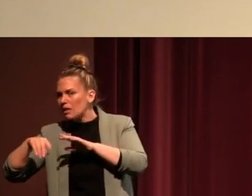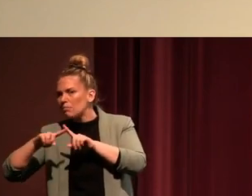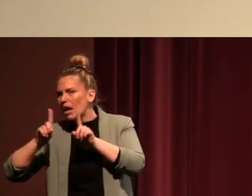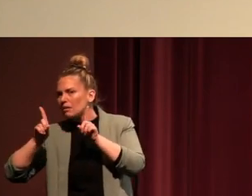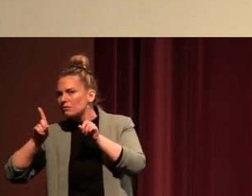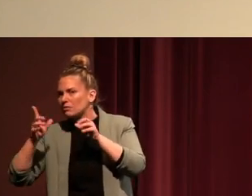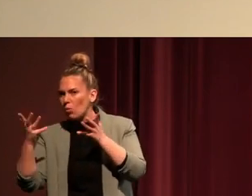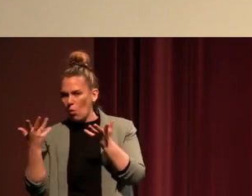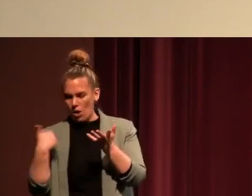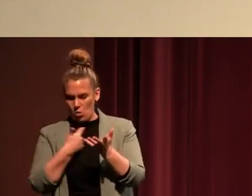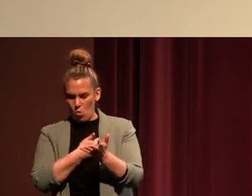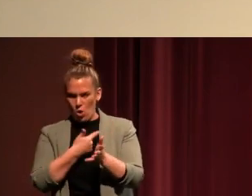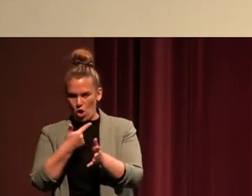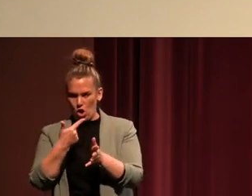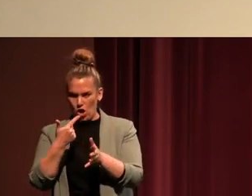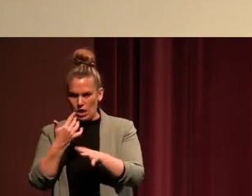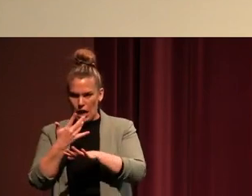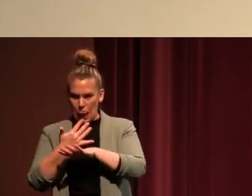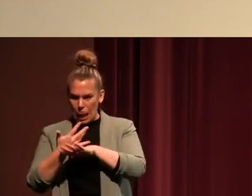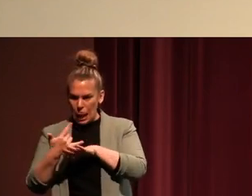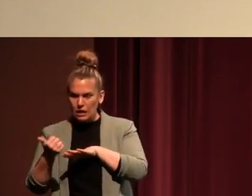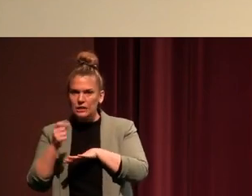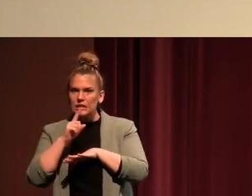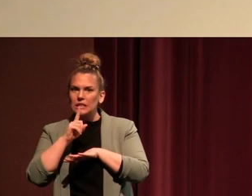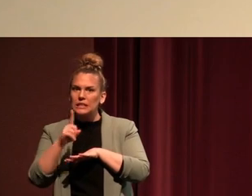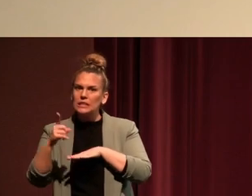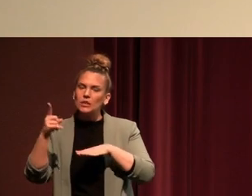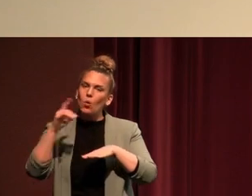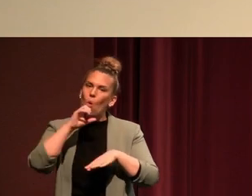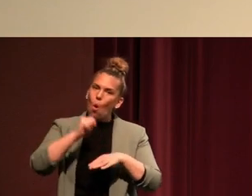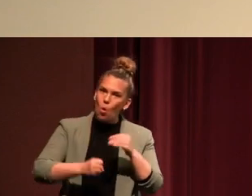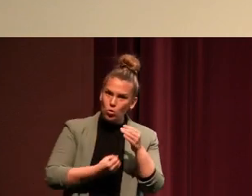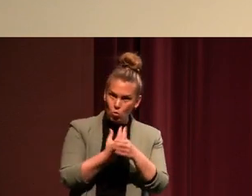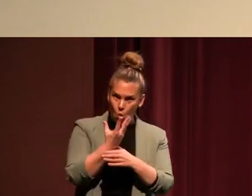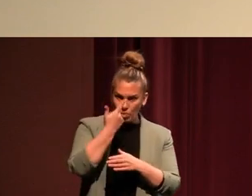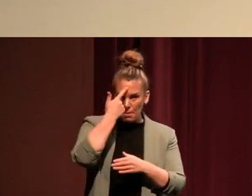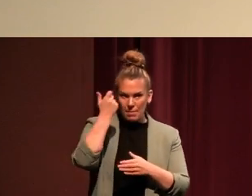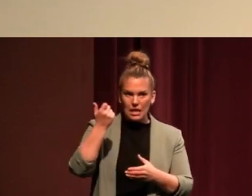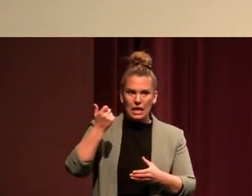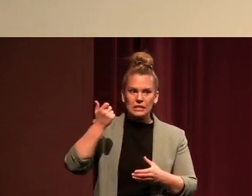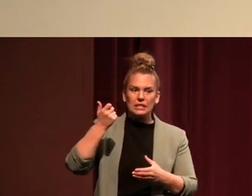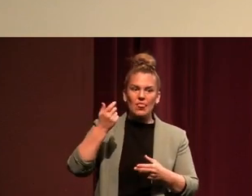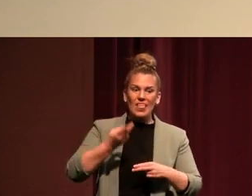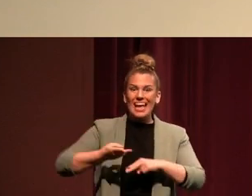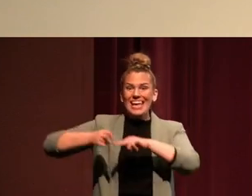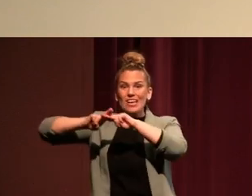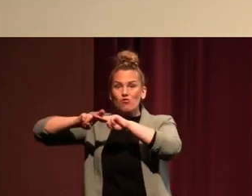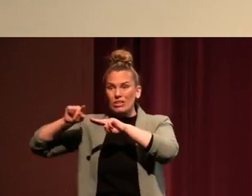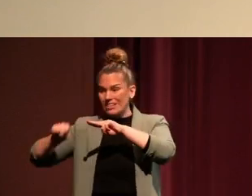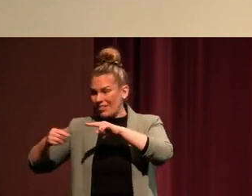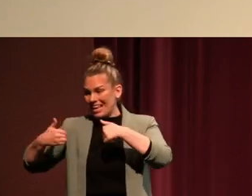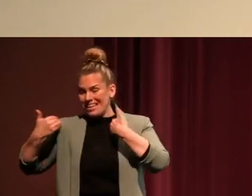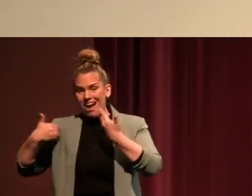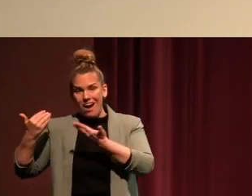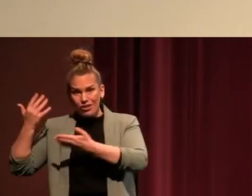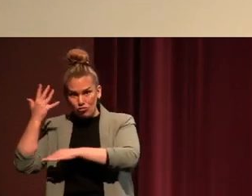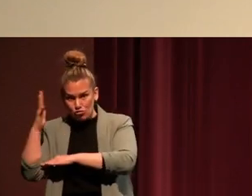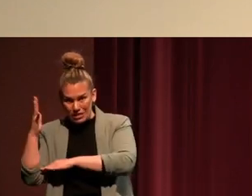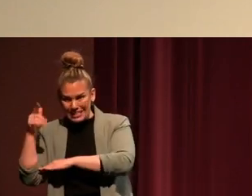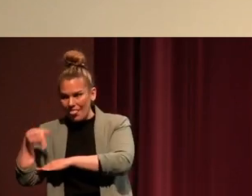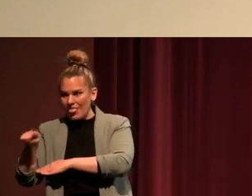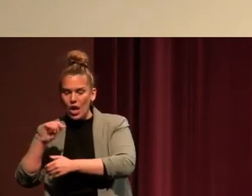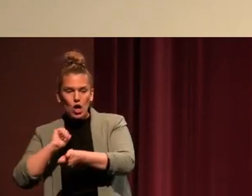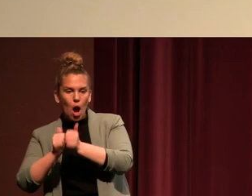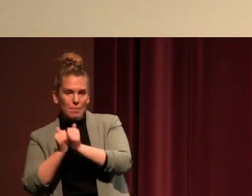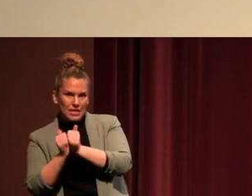old growth, and we're losing it in large part because of the increased density of young trees and competition of young trees with those old